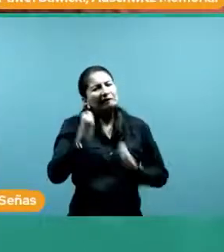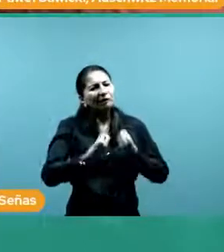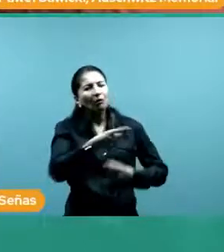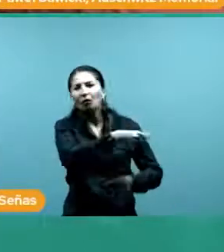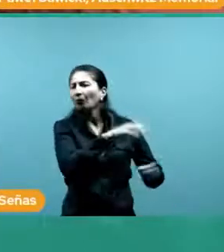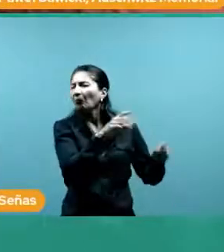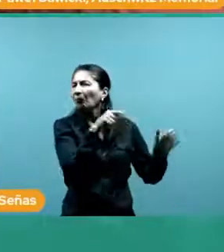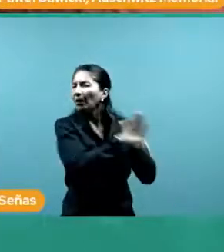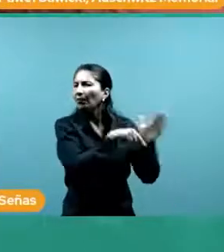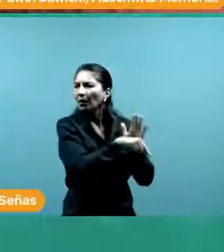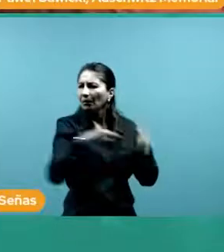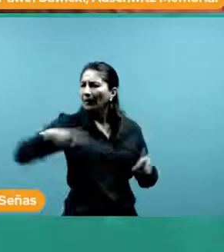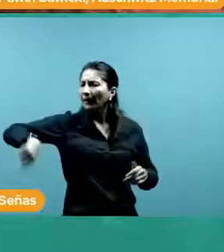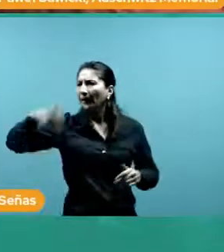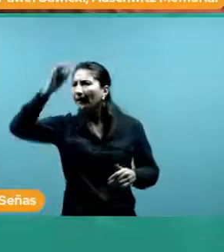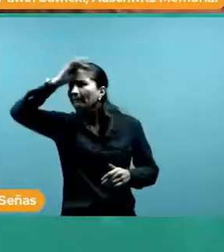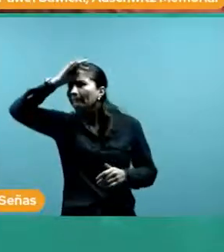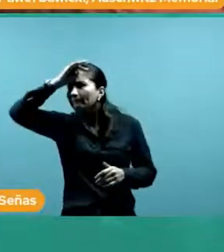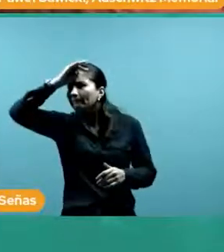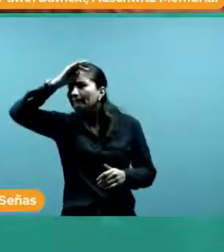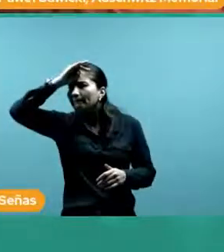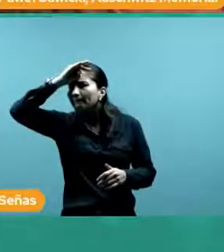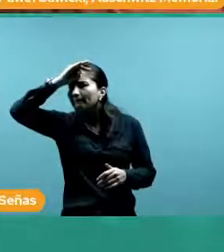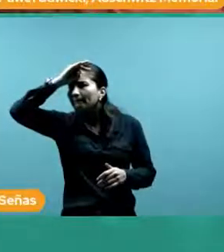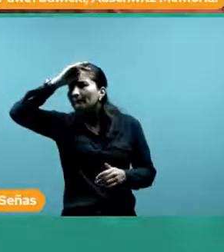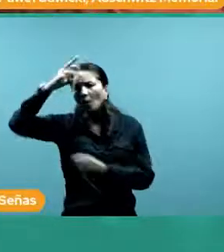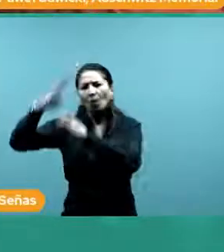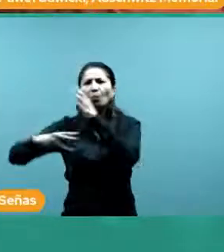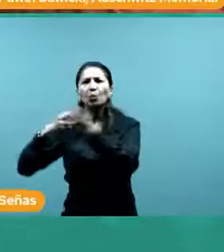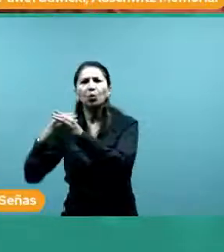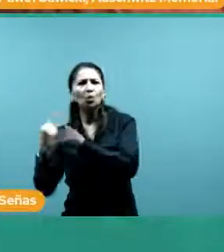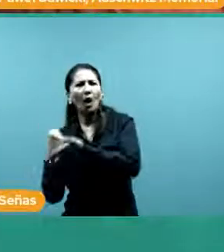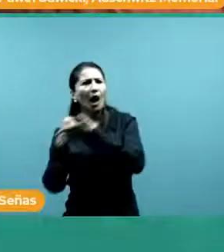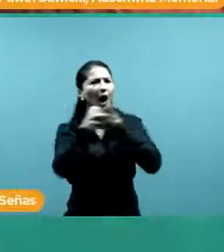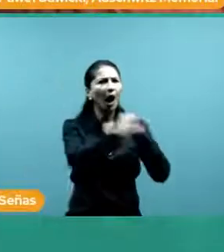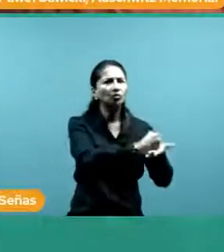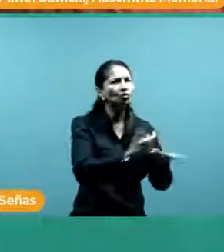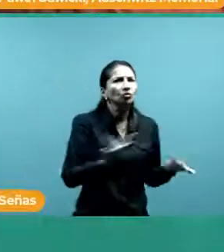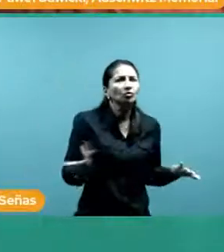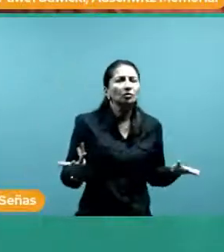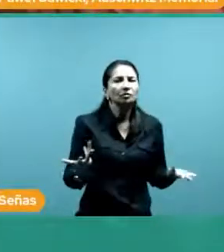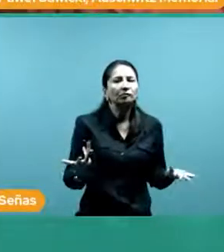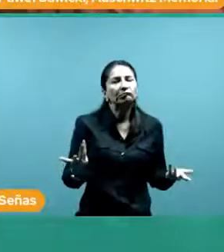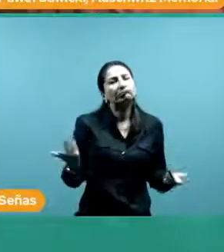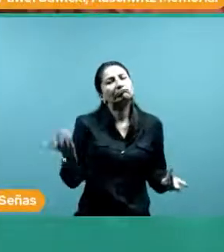But today we can see many other photographs of a similar kind.